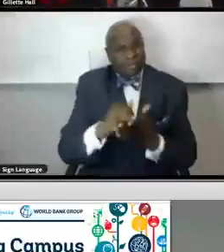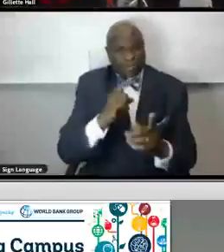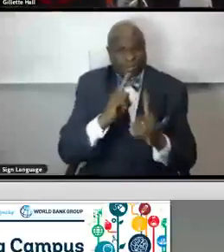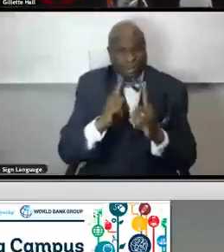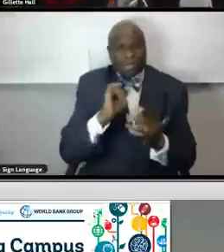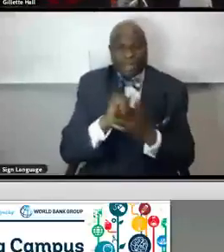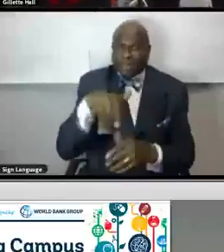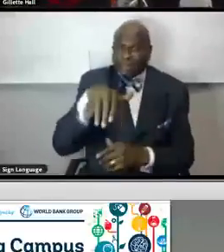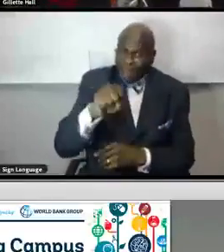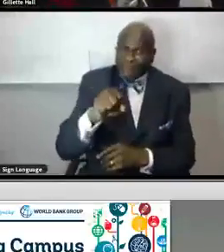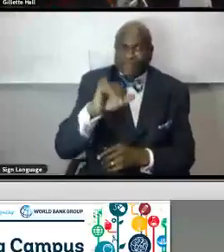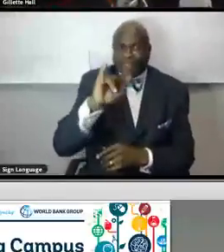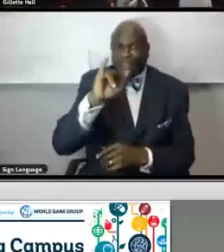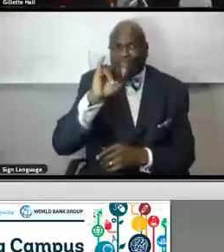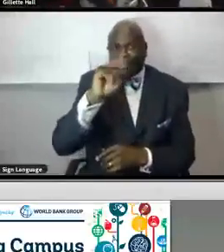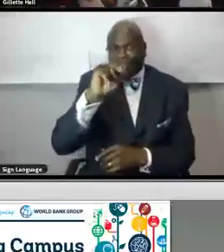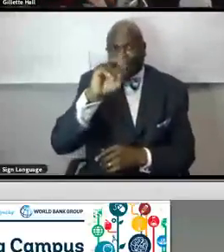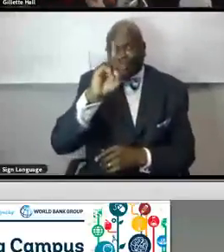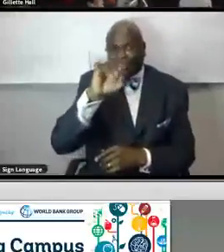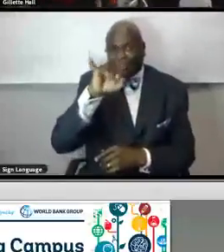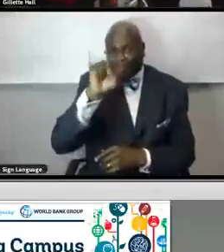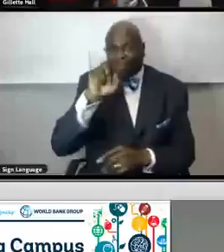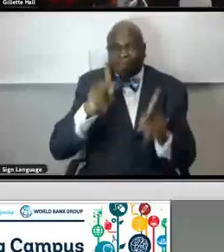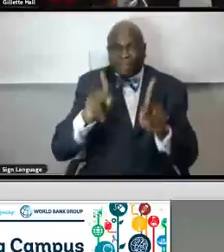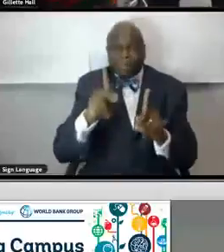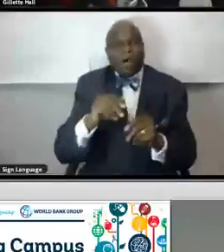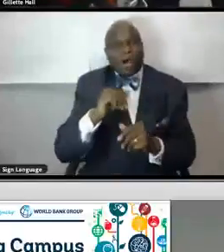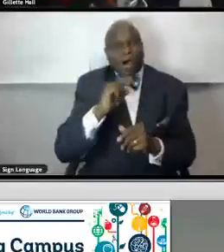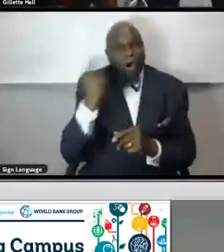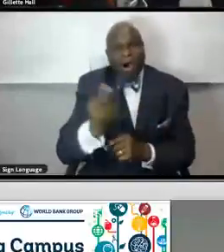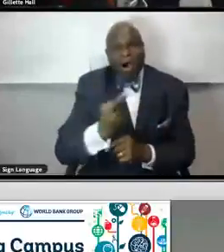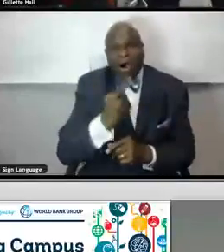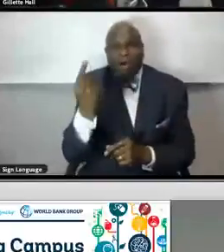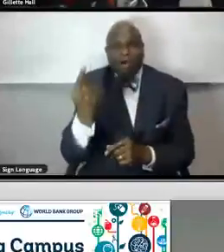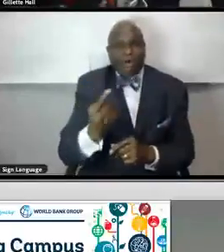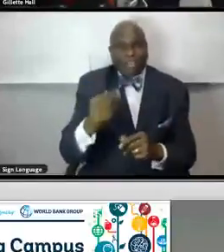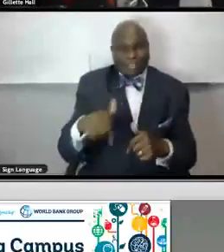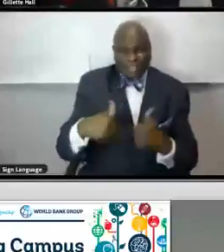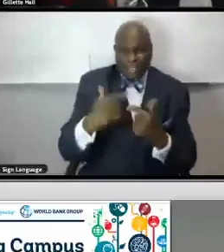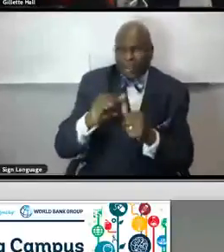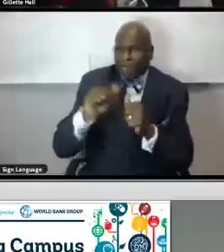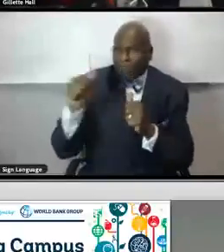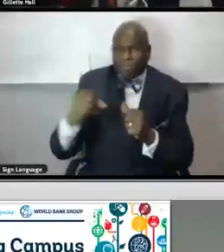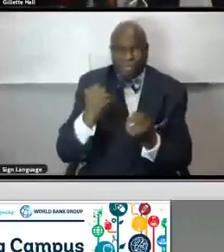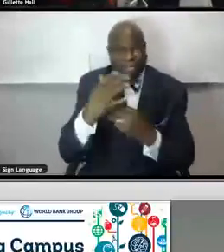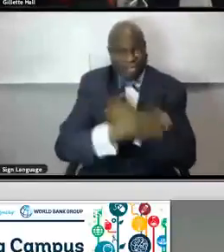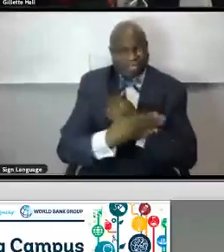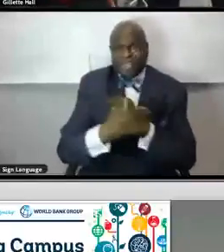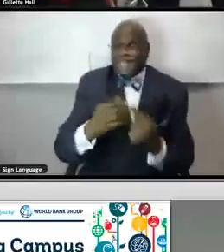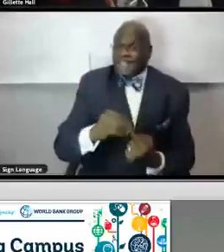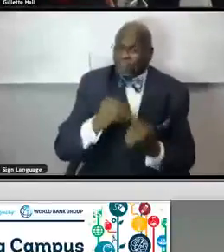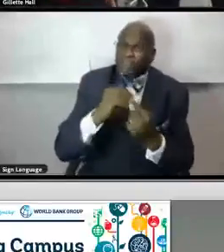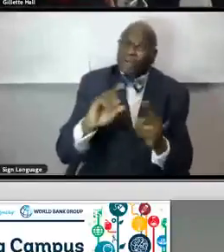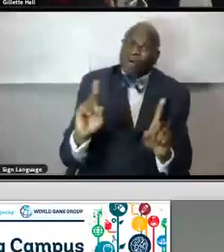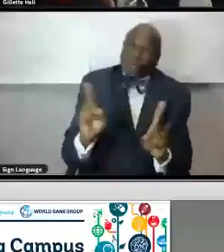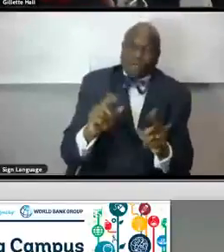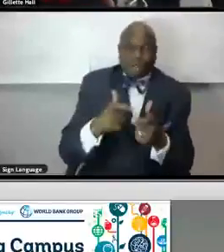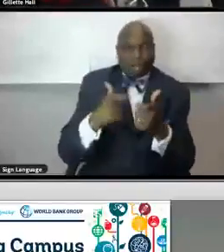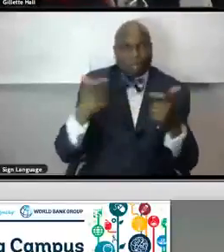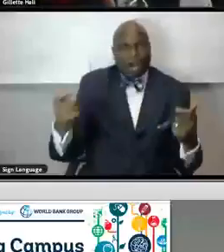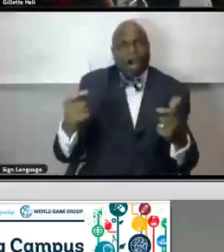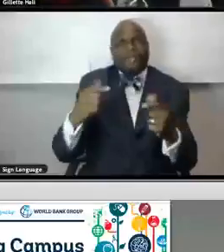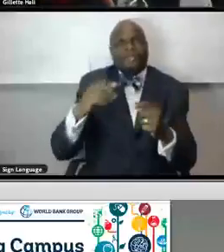that yes, Indigenous peoples aren't always located in rural areas, but in many countries, especially where there are large